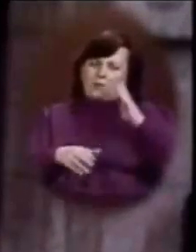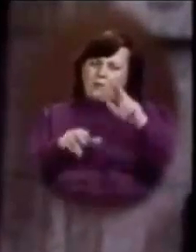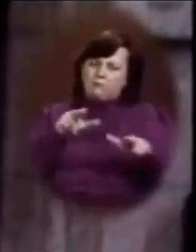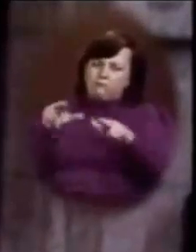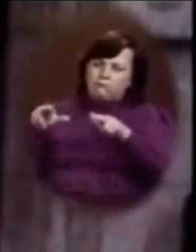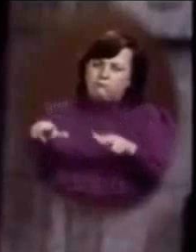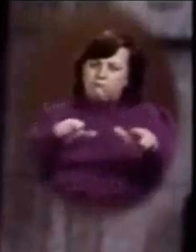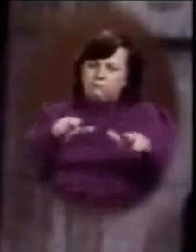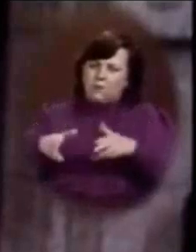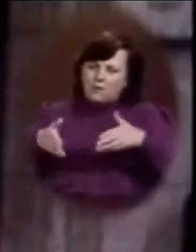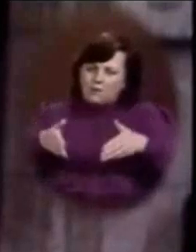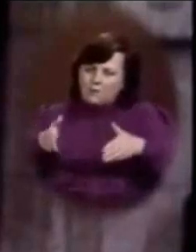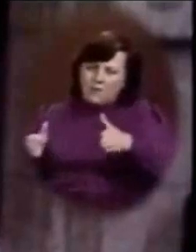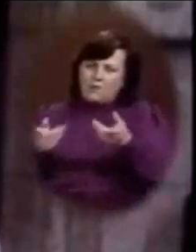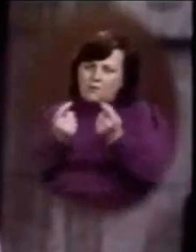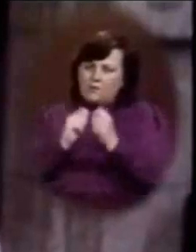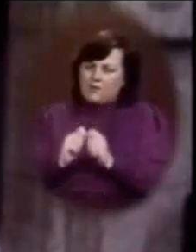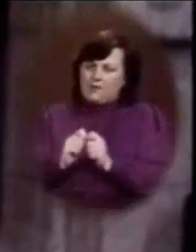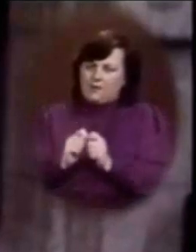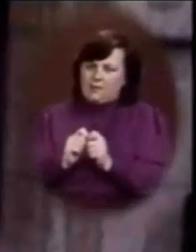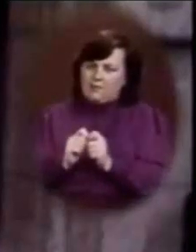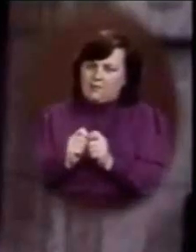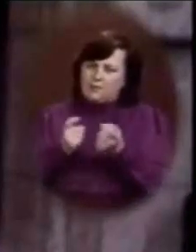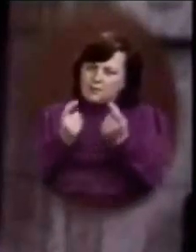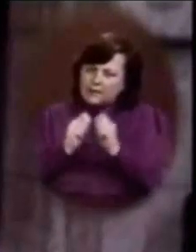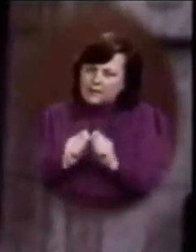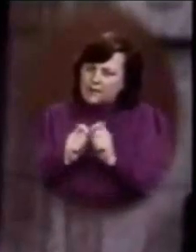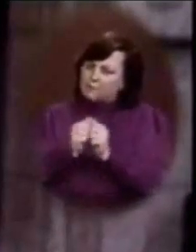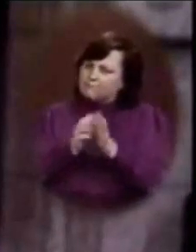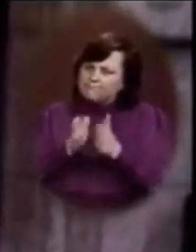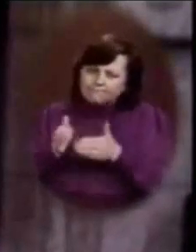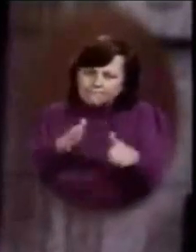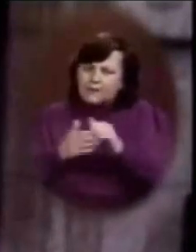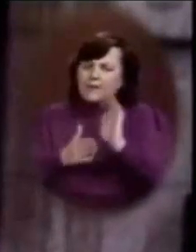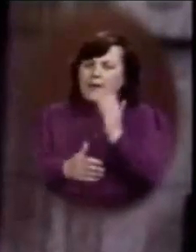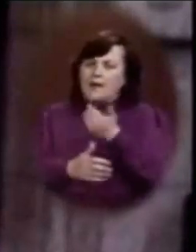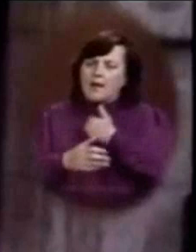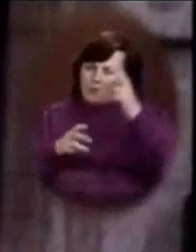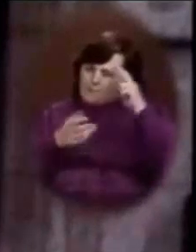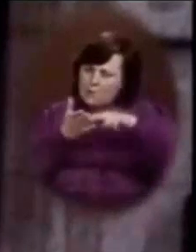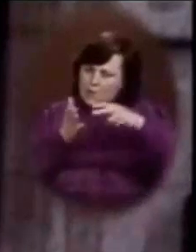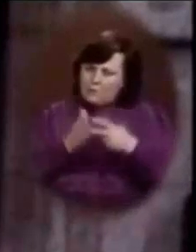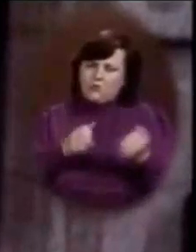road together, unswerving in our purpose, strong in our joint